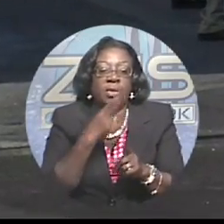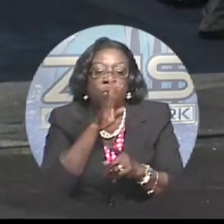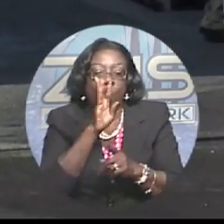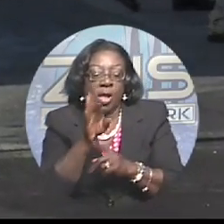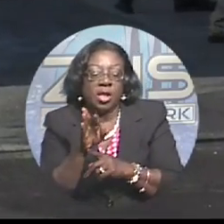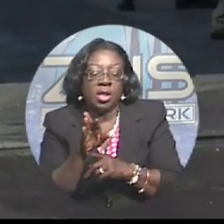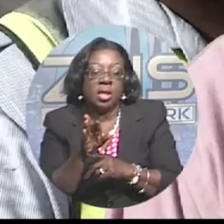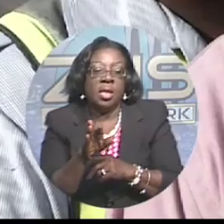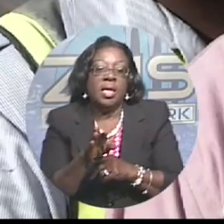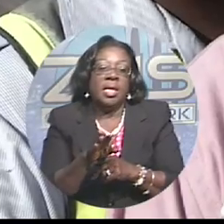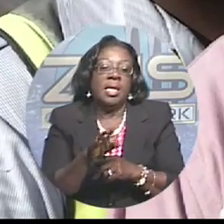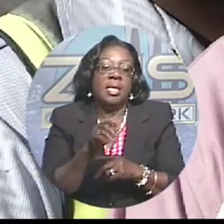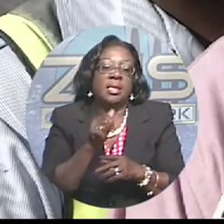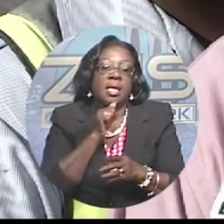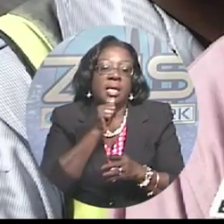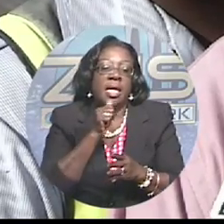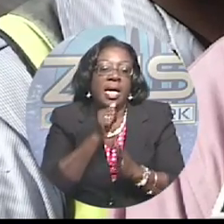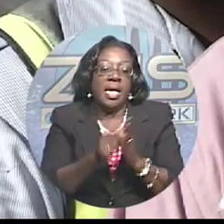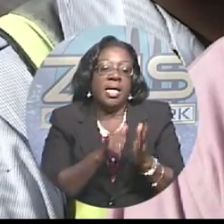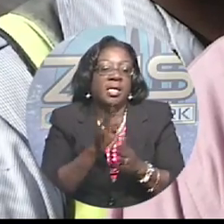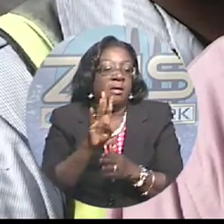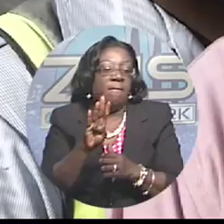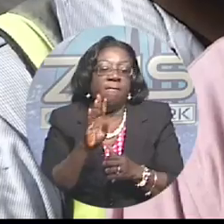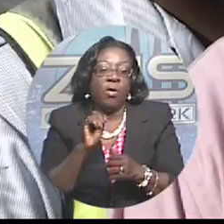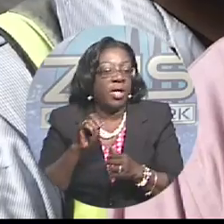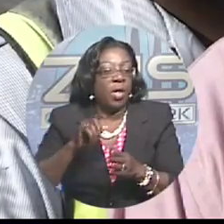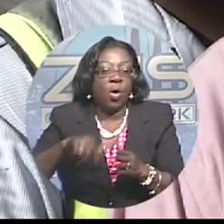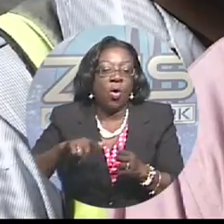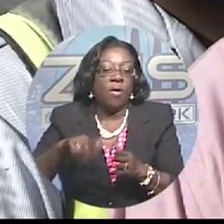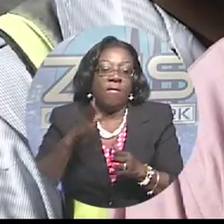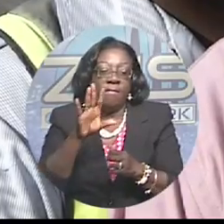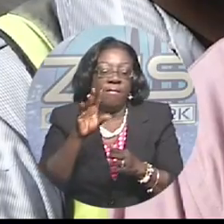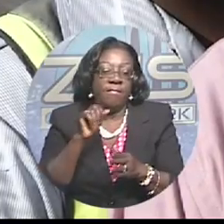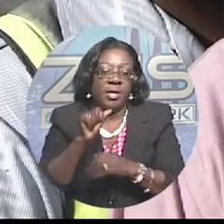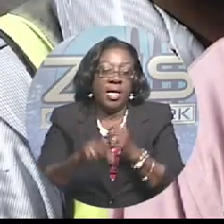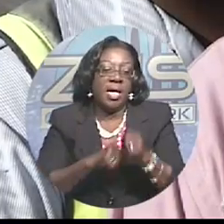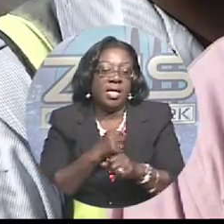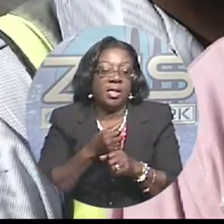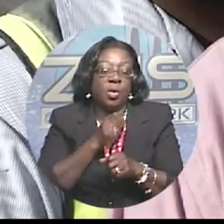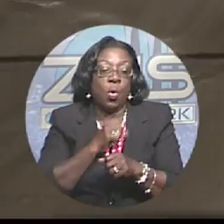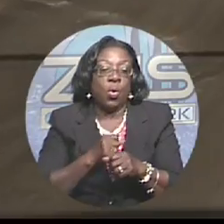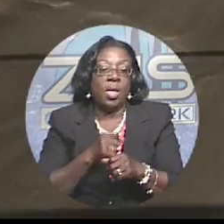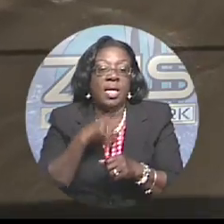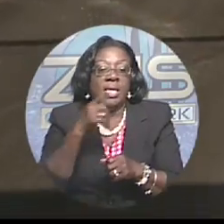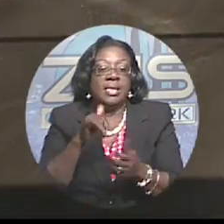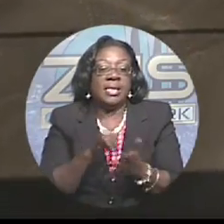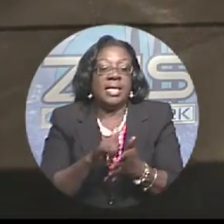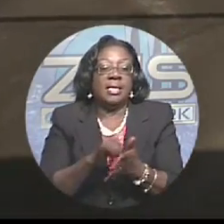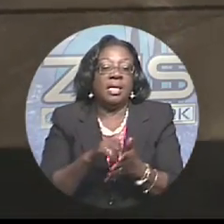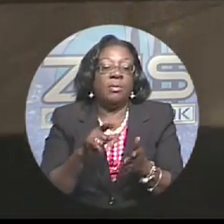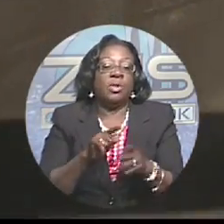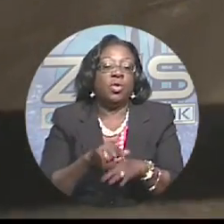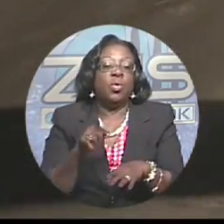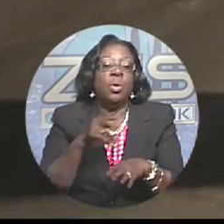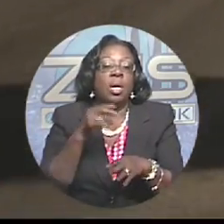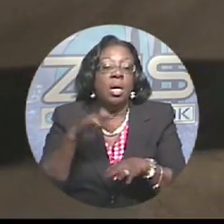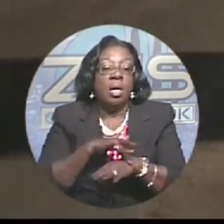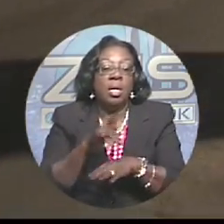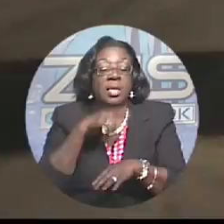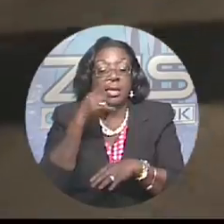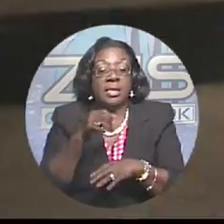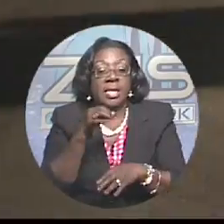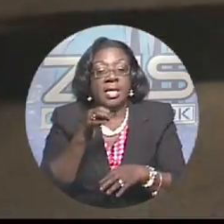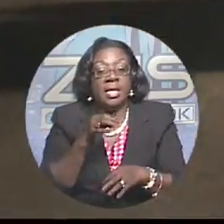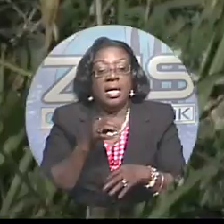or 50s. Officer on the scene, ASP Harold Williams of the Road Traffic Division, said it was too early to say